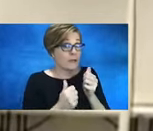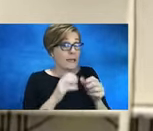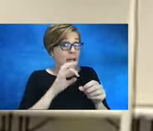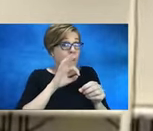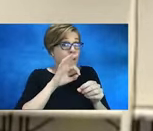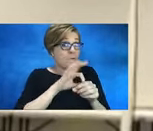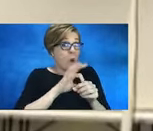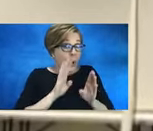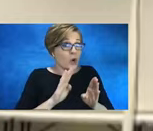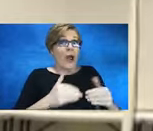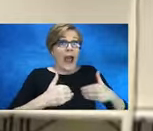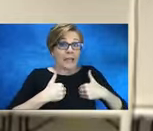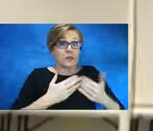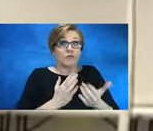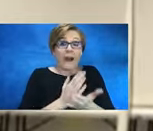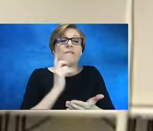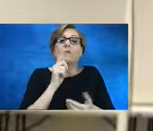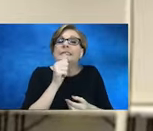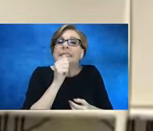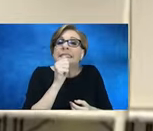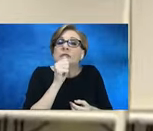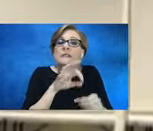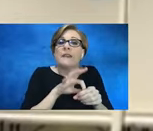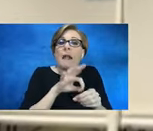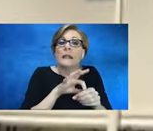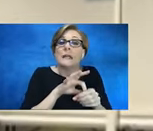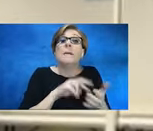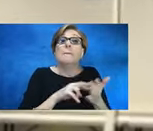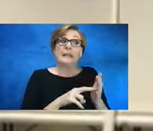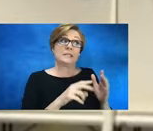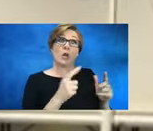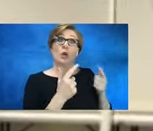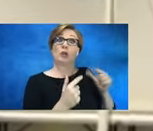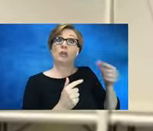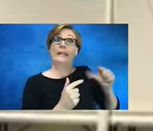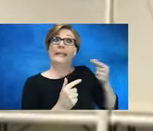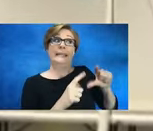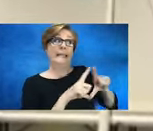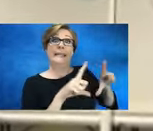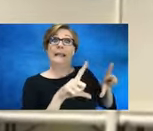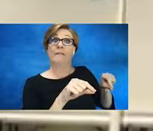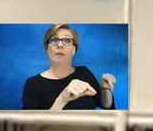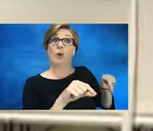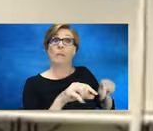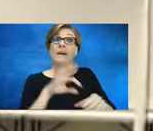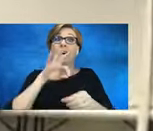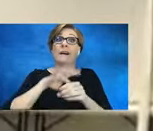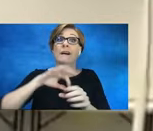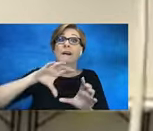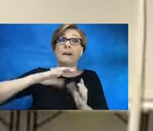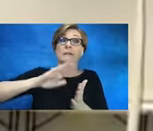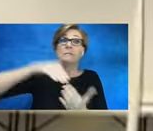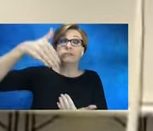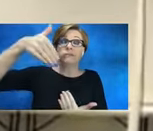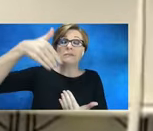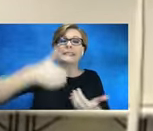to separate that green affidavit envelope from the ballot. That point in time, we need different chain of custody procedures. That's achieved through